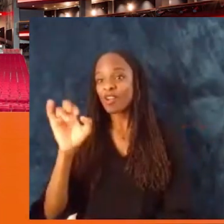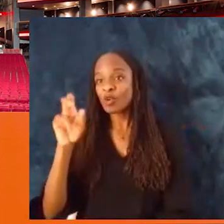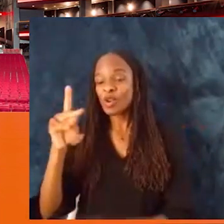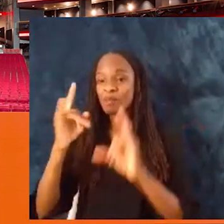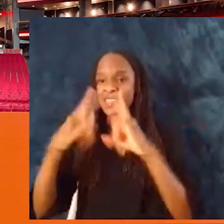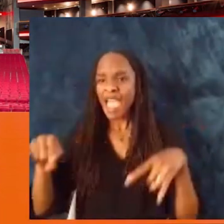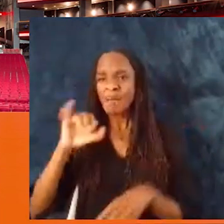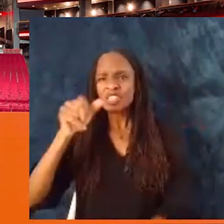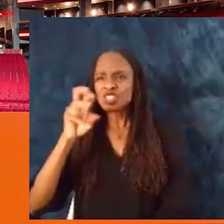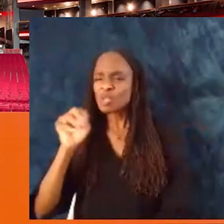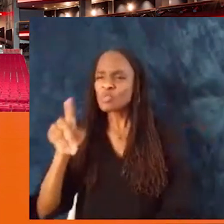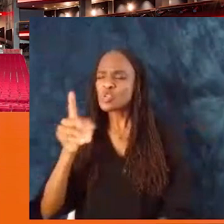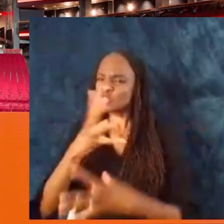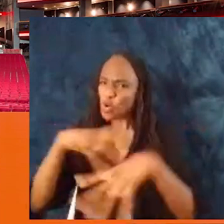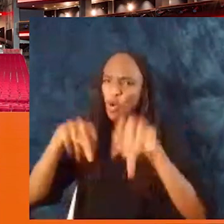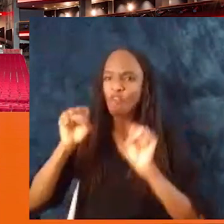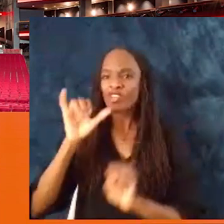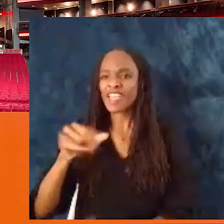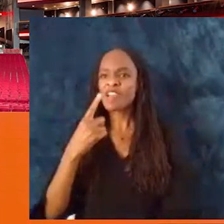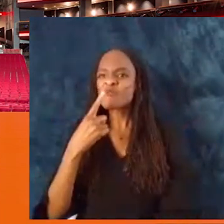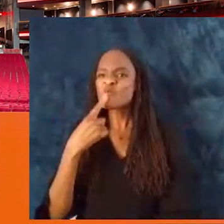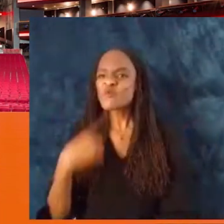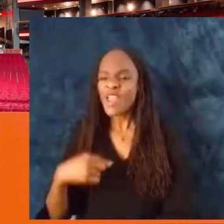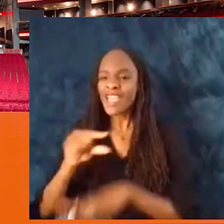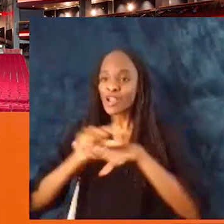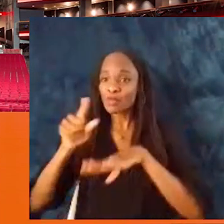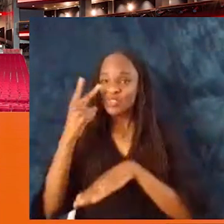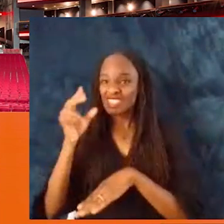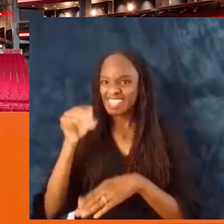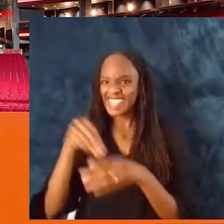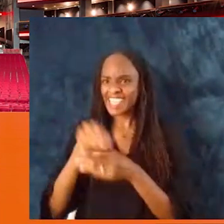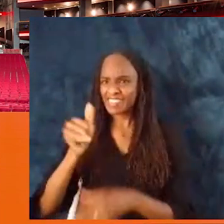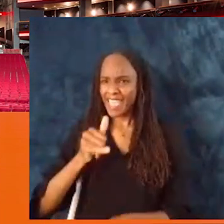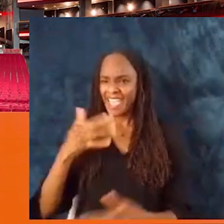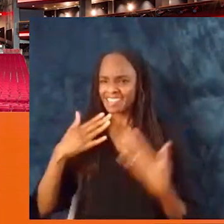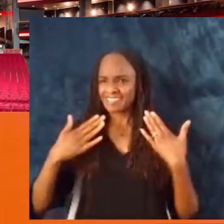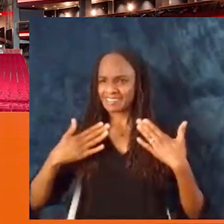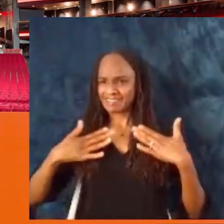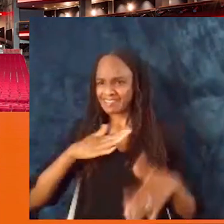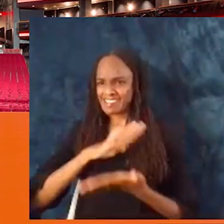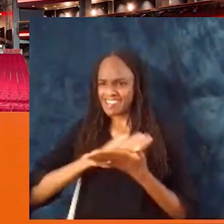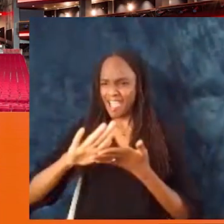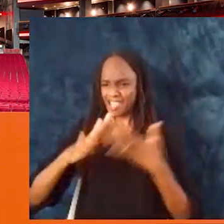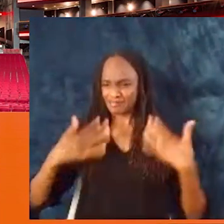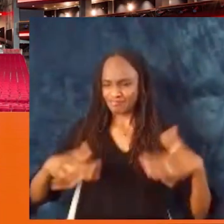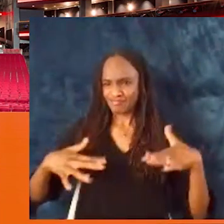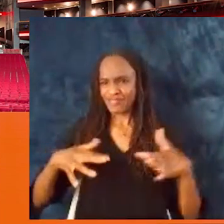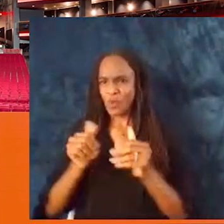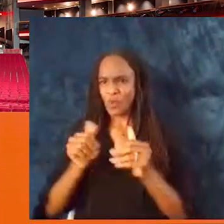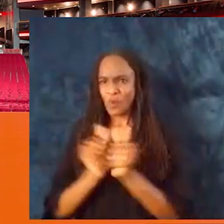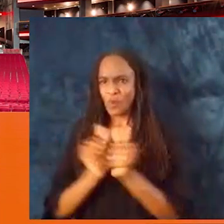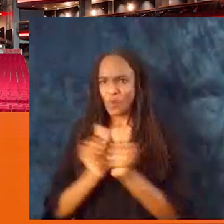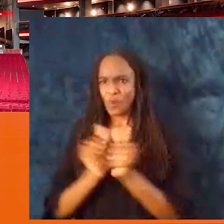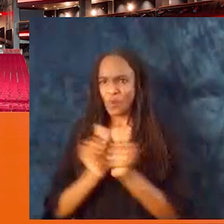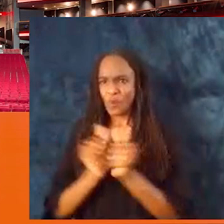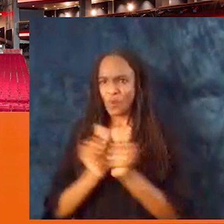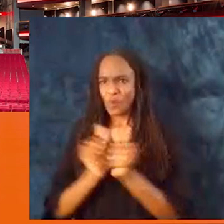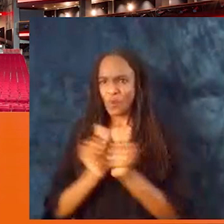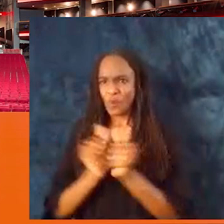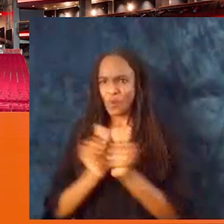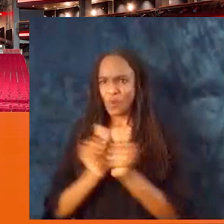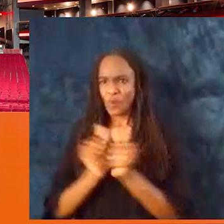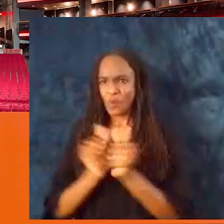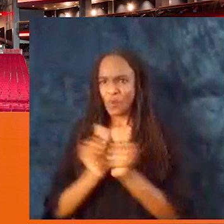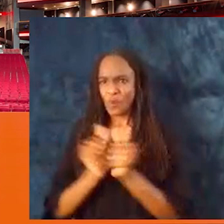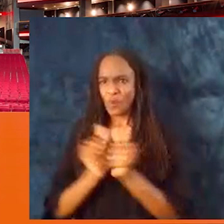red carpet. Did you guys see him in that custom tuxedo with the Gucci? Woo, man, I'm jealous.